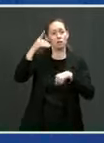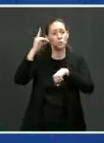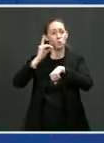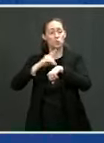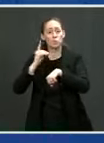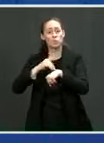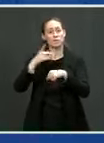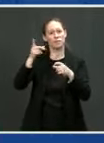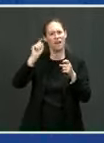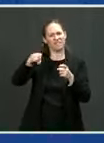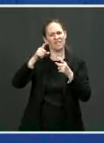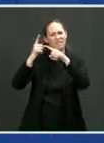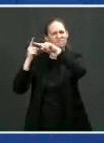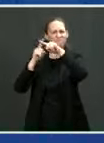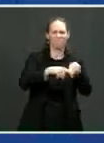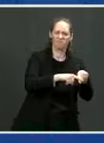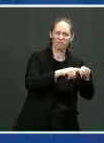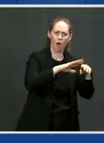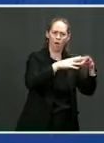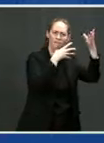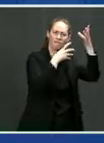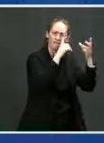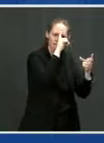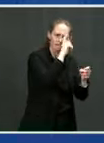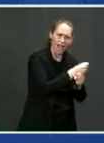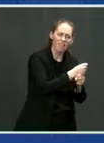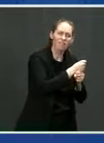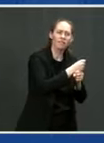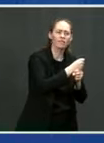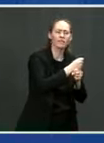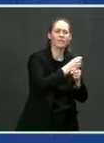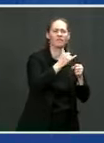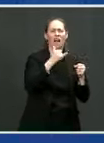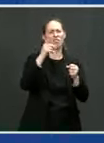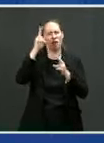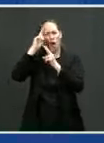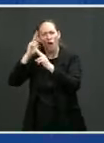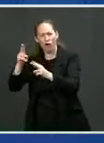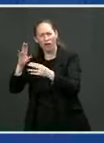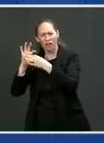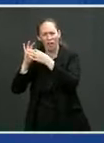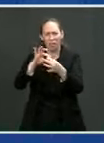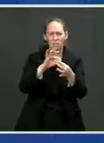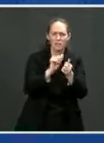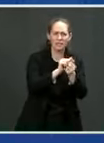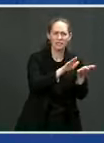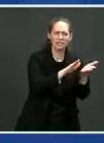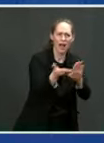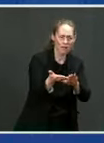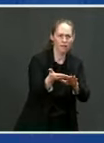when honor scorns compromise with death, this is heroism.